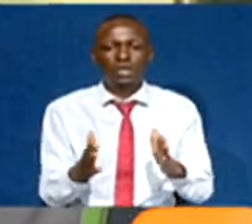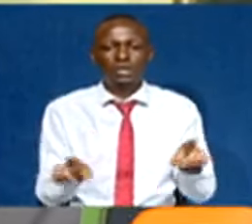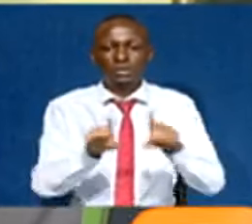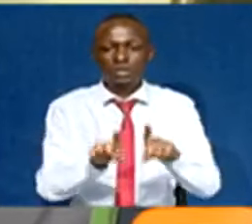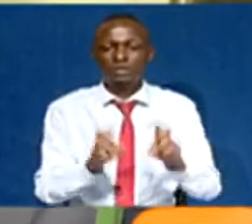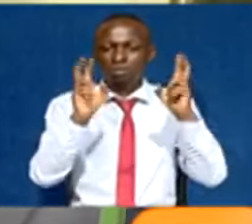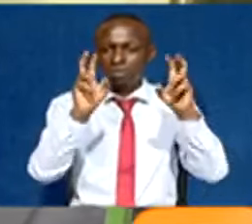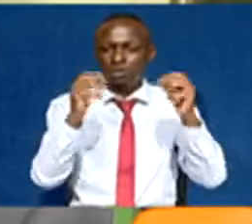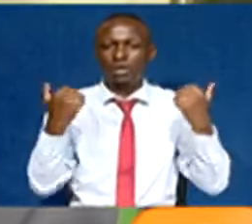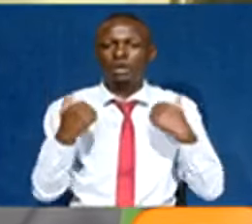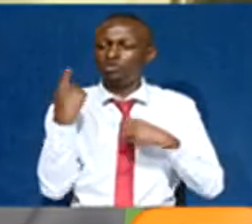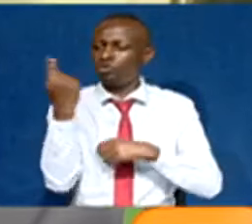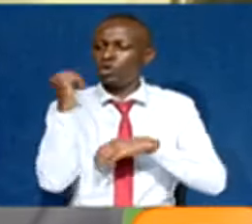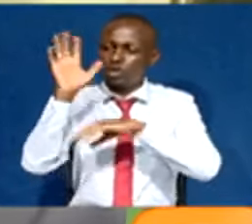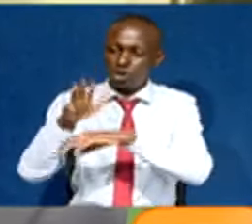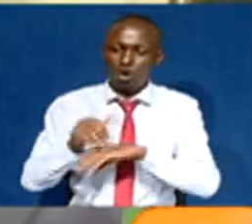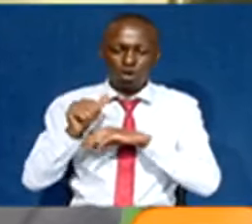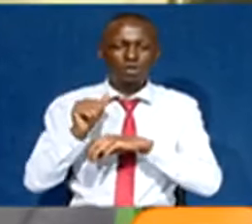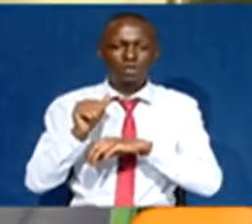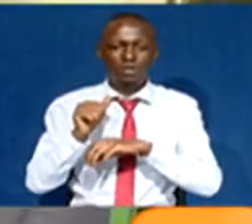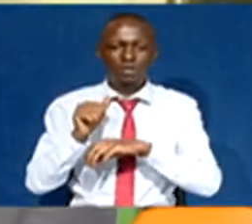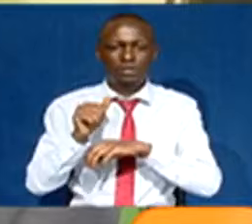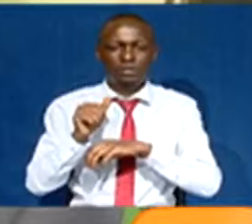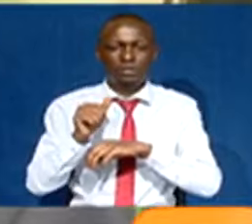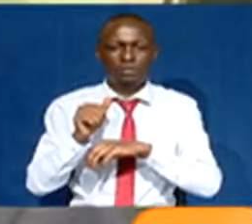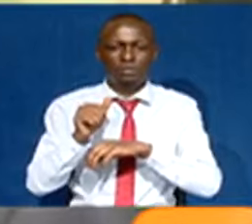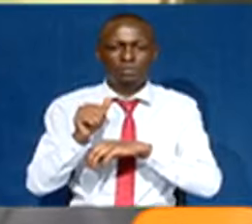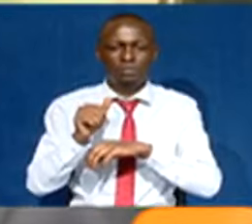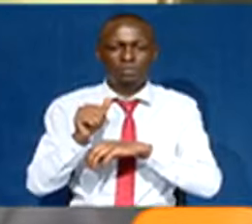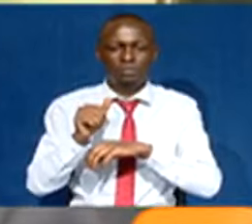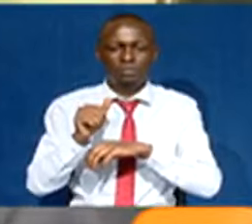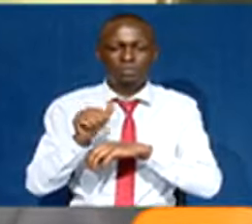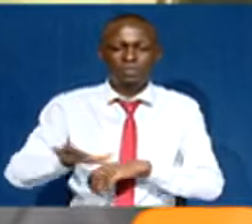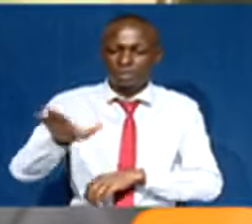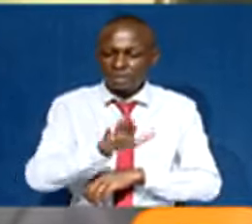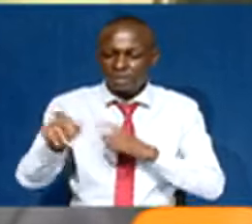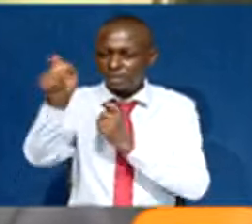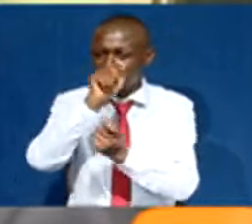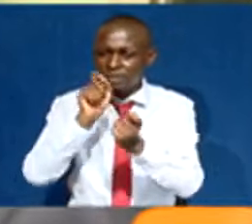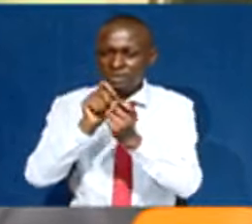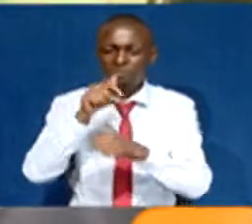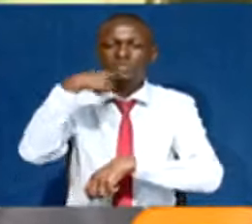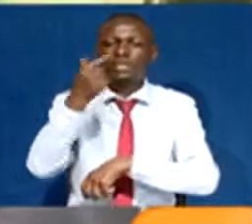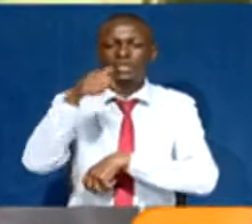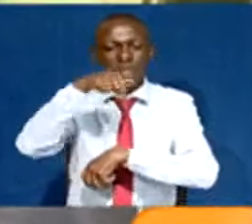this. Just an invite or summons to a particular place at a given time will do.